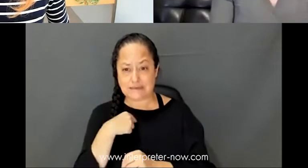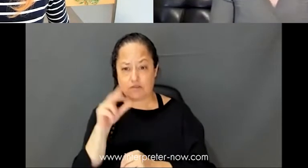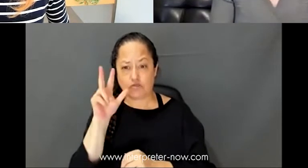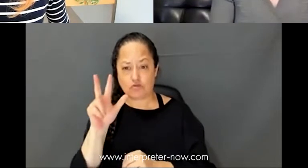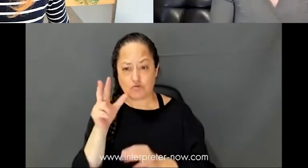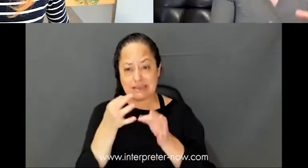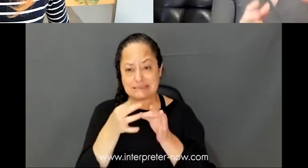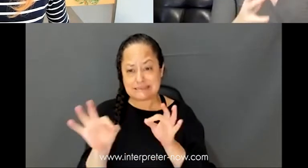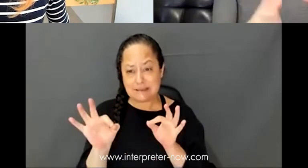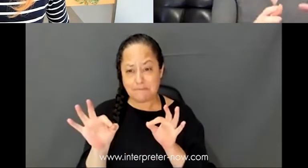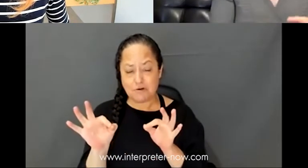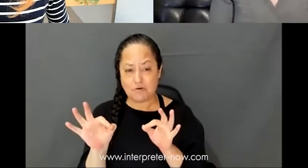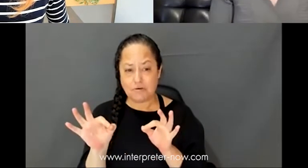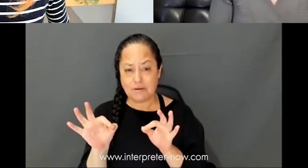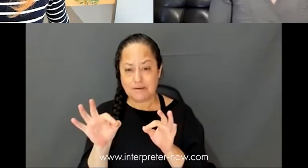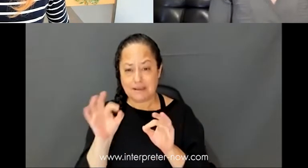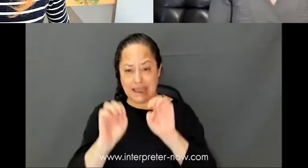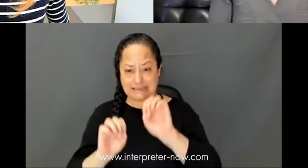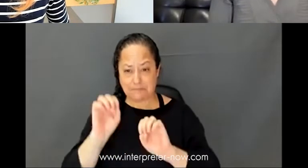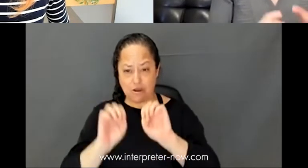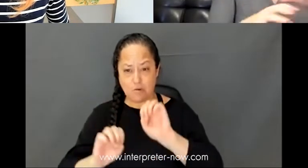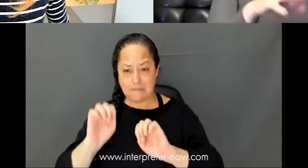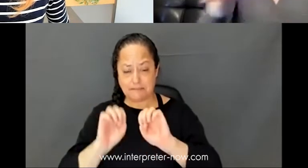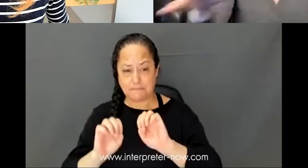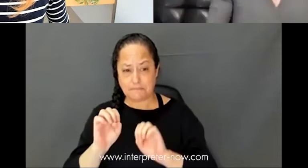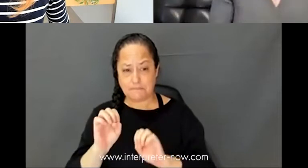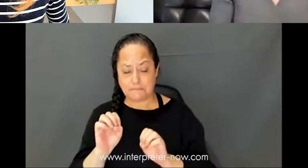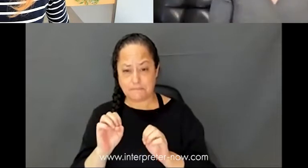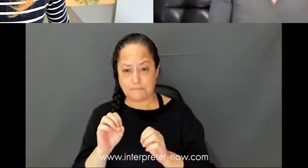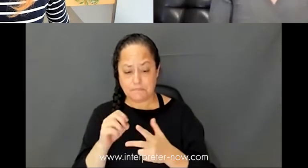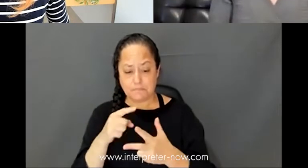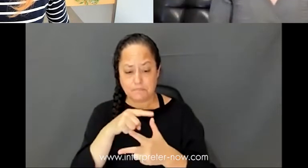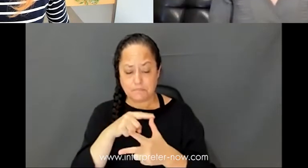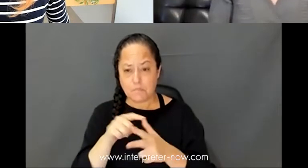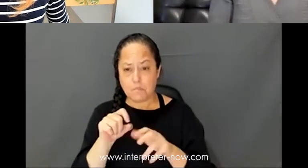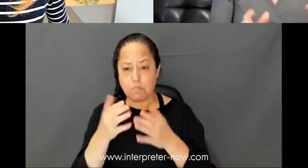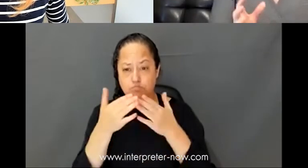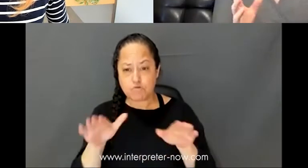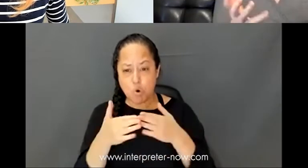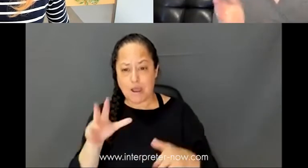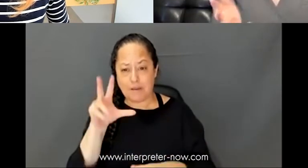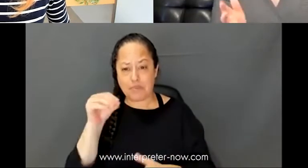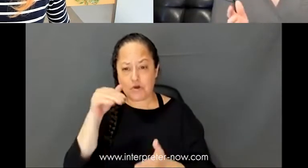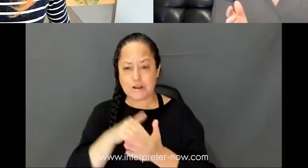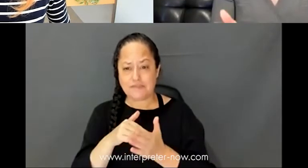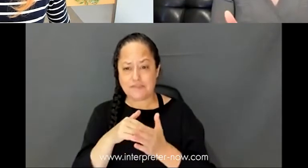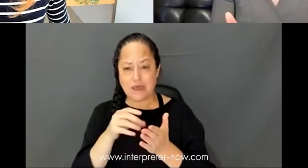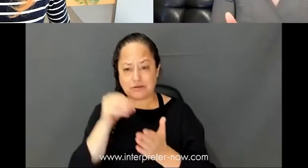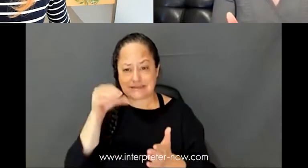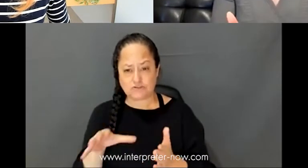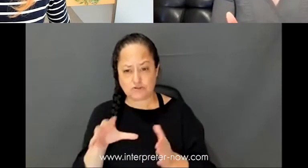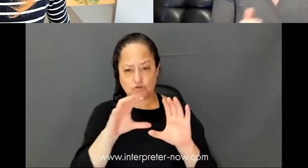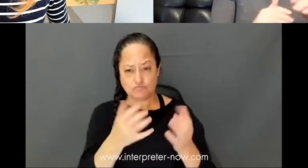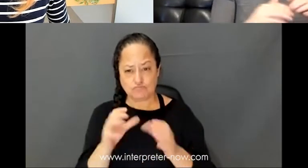simple little experiments. One is we broke up those 30,000 students into roughly groups of